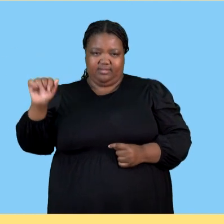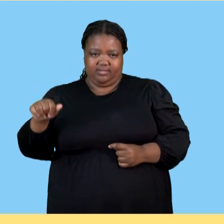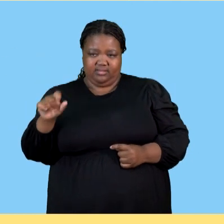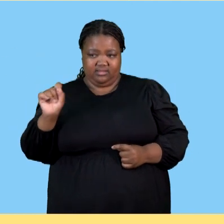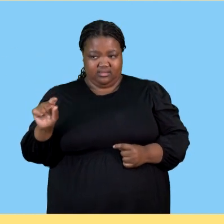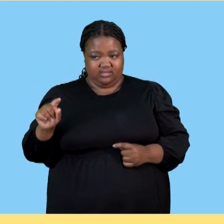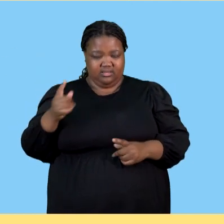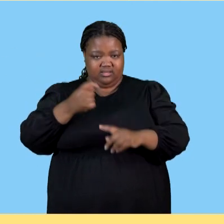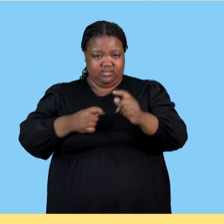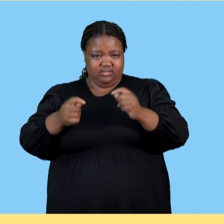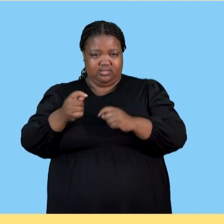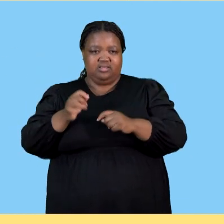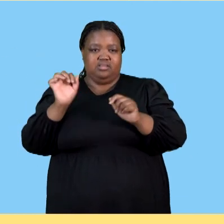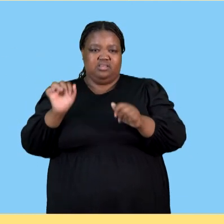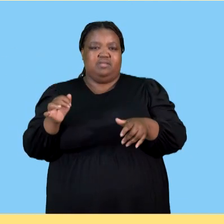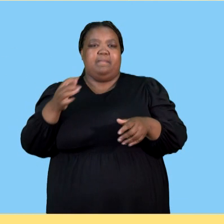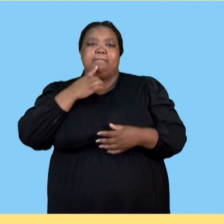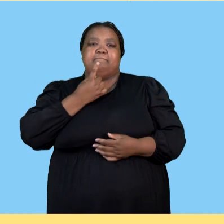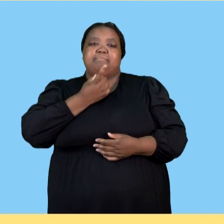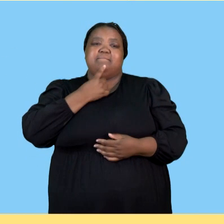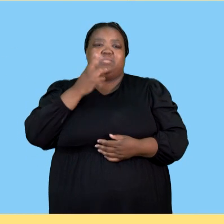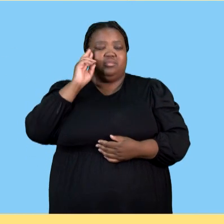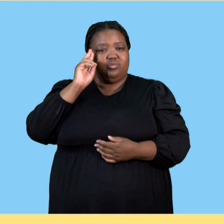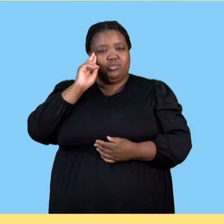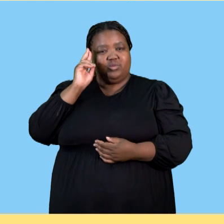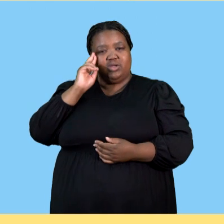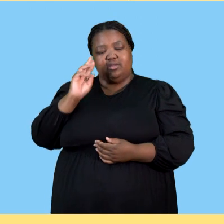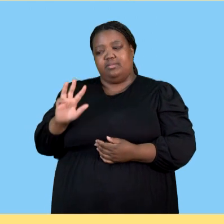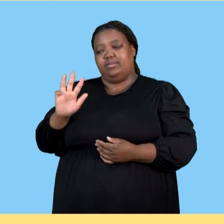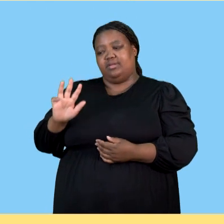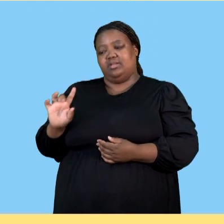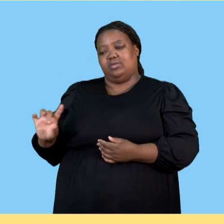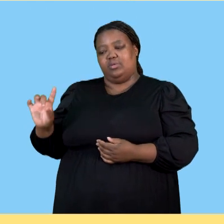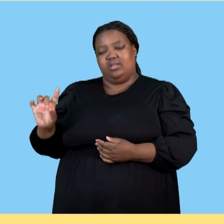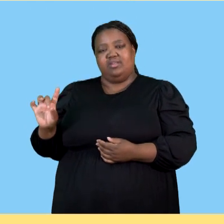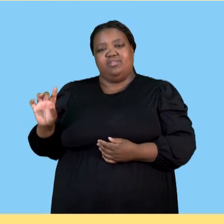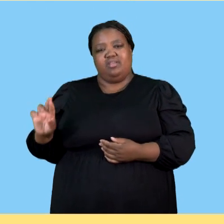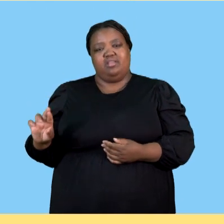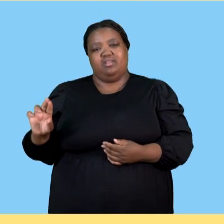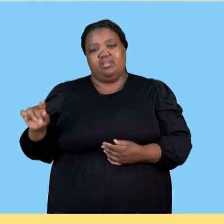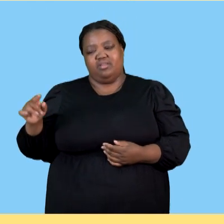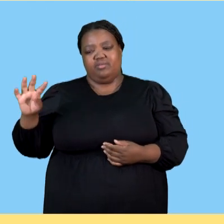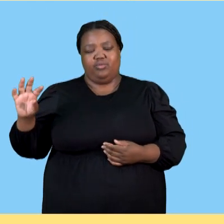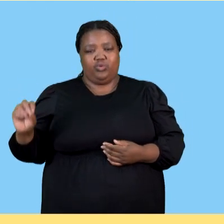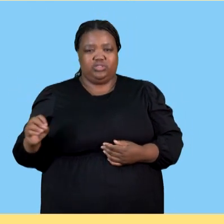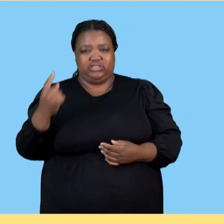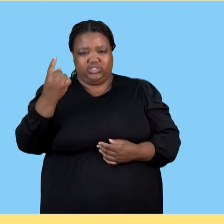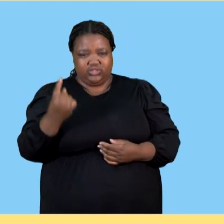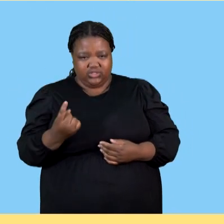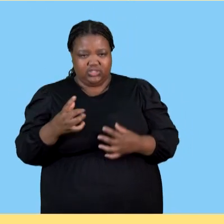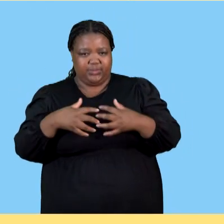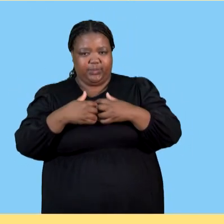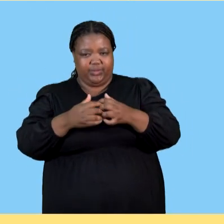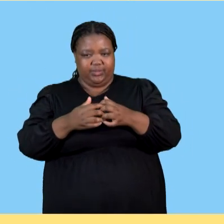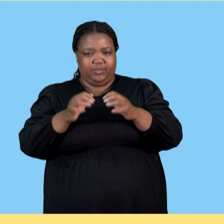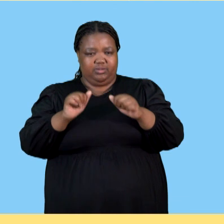is the price that they're selling the kite. But it costed us, remember, 91 rand 40 to produce each